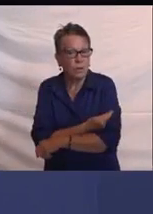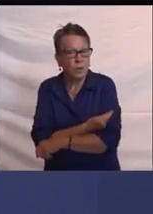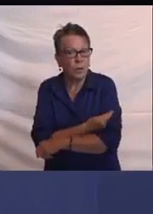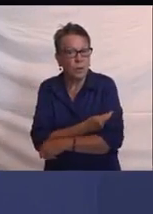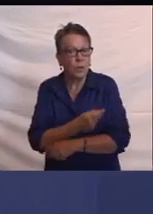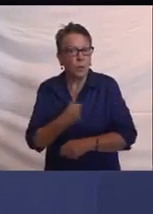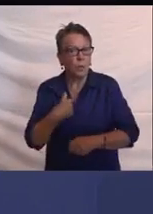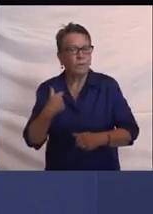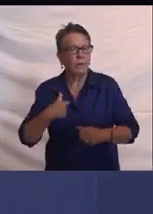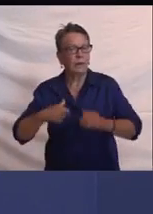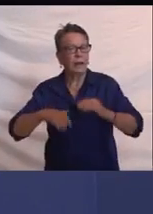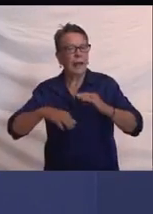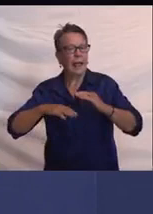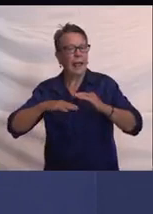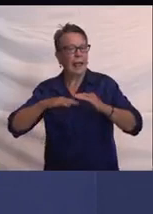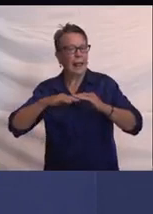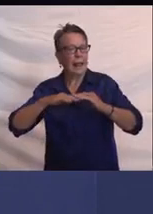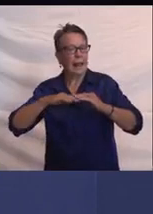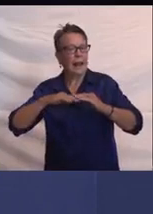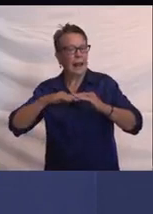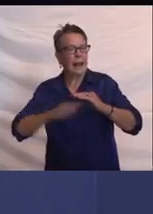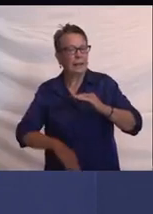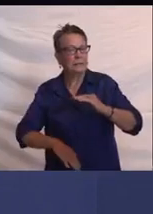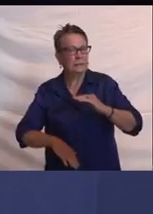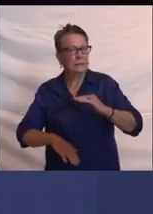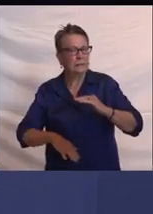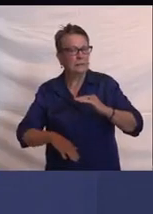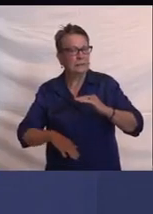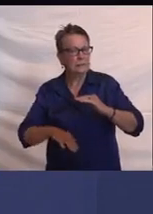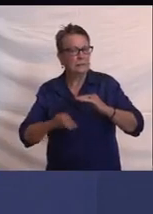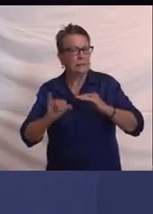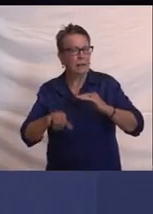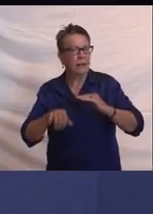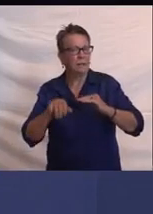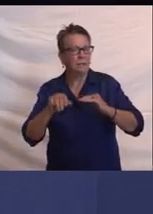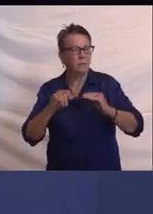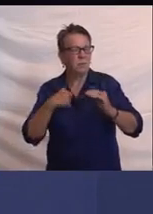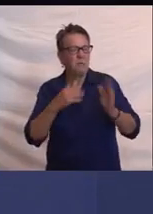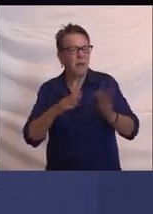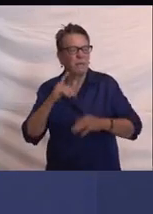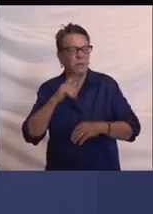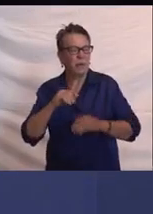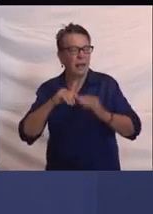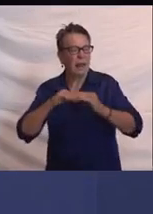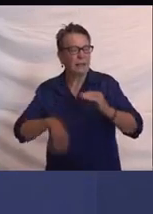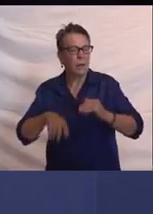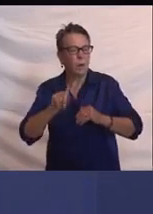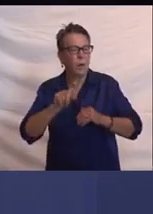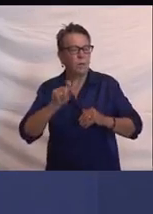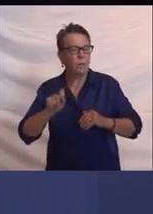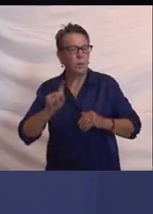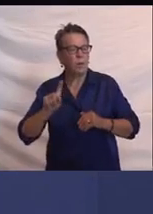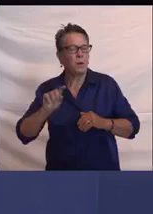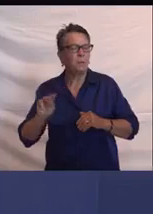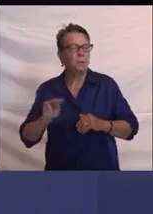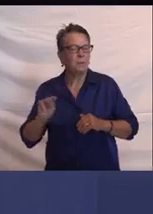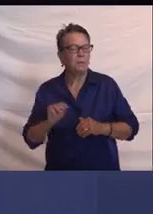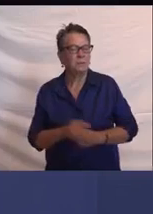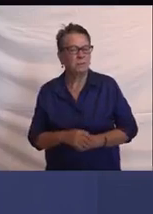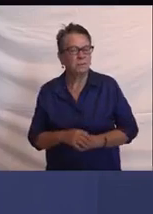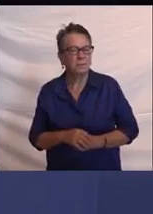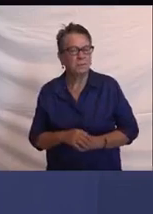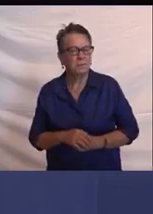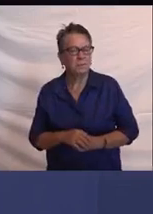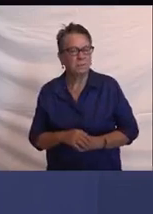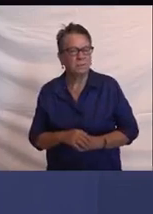number, and it'll be a combination of existing outlets, strong, active county sites,